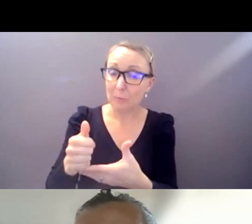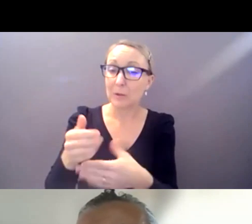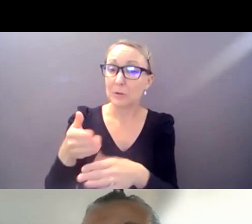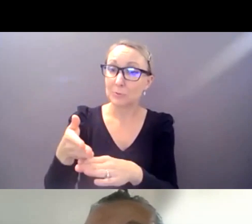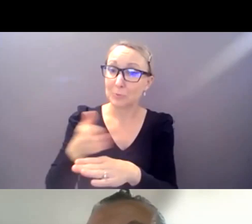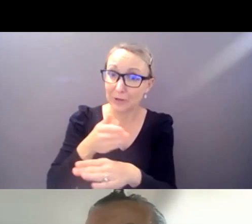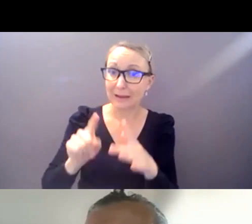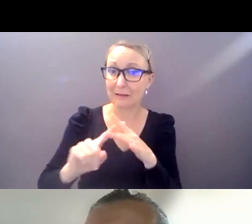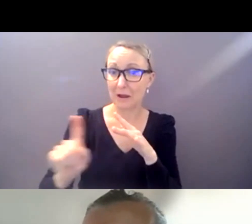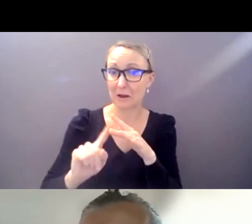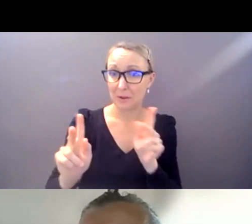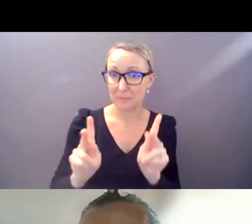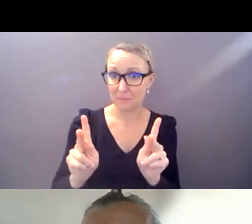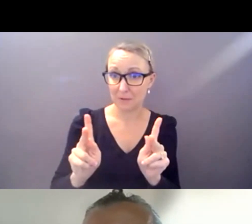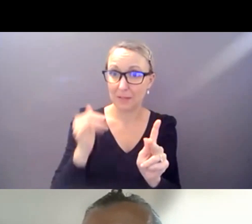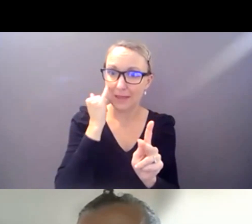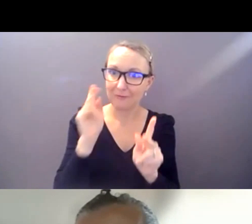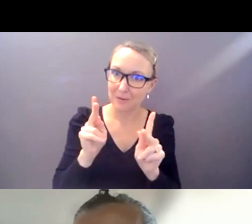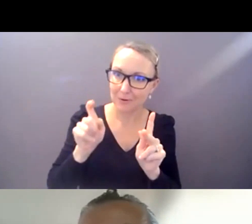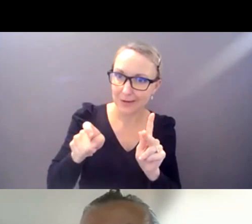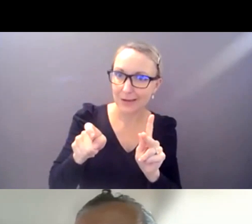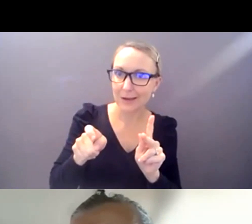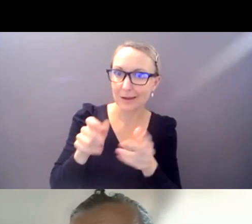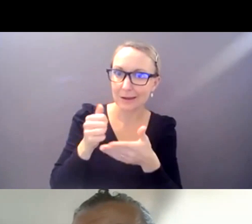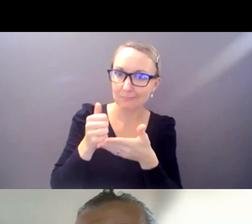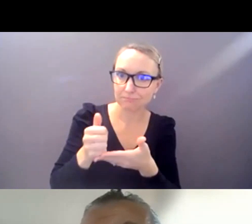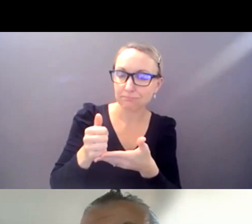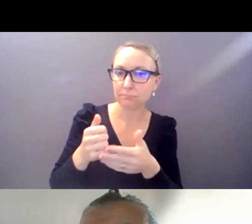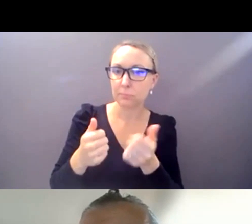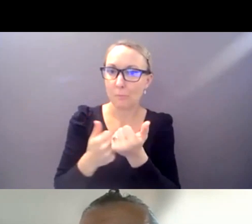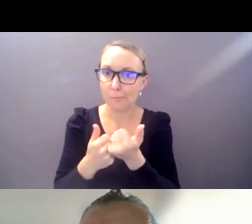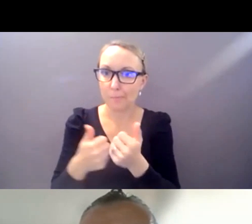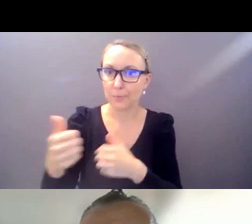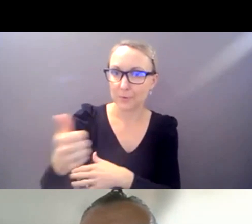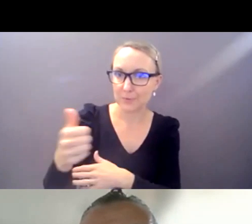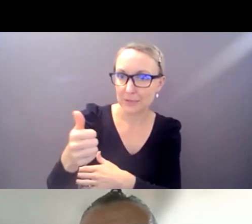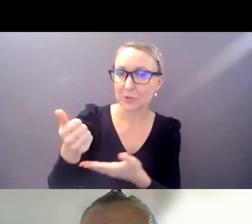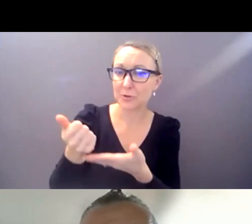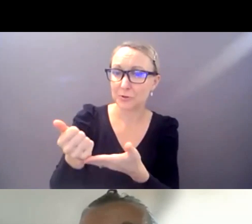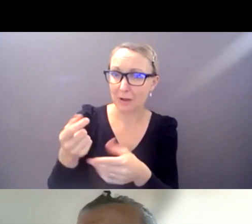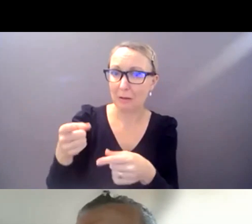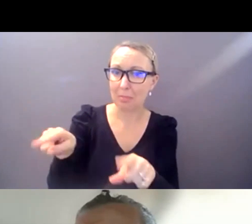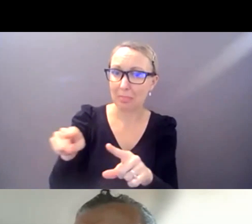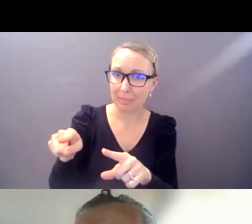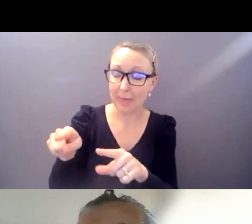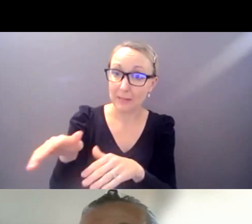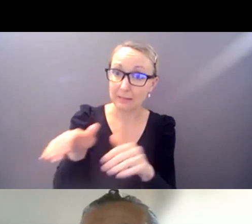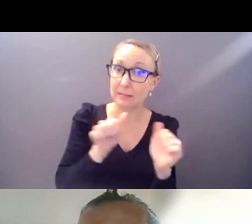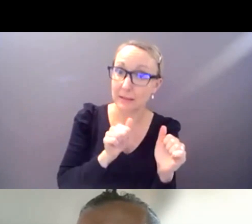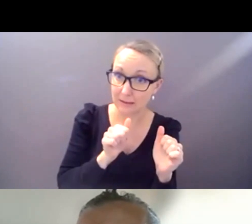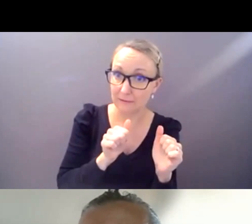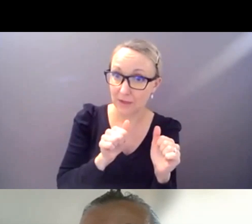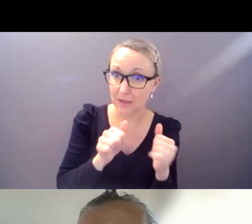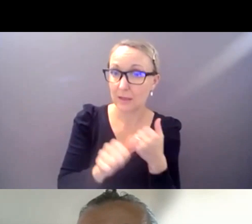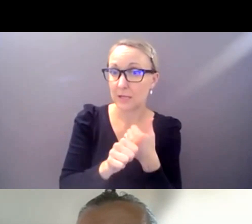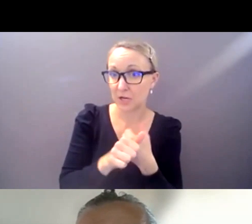affected area who needed accessible transportation to safely get out of the fire risk area